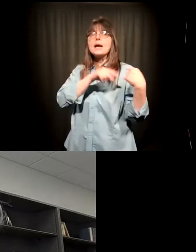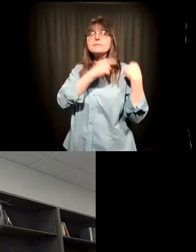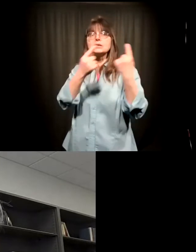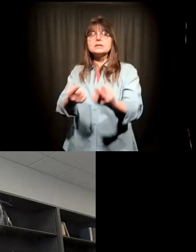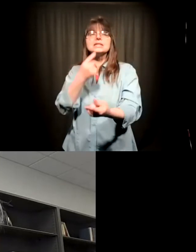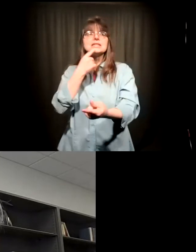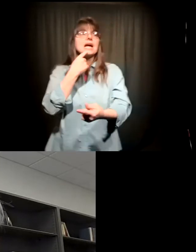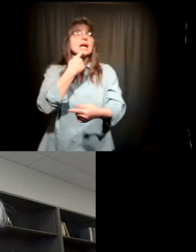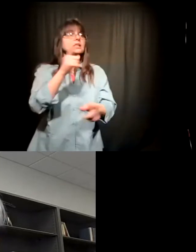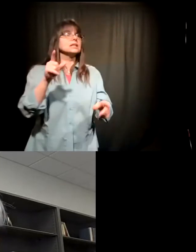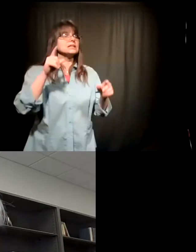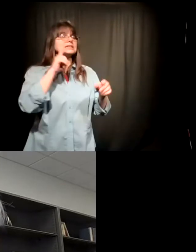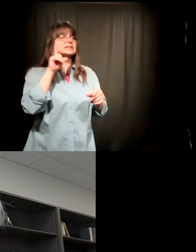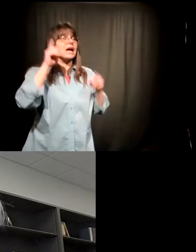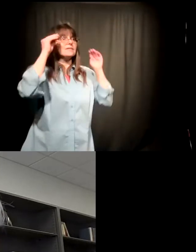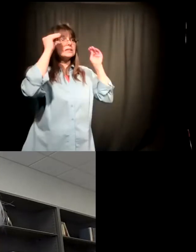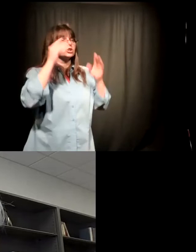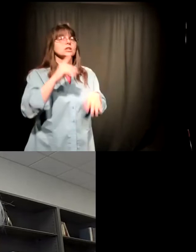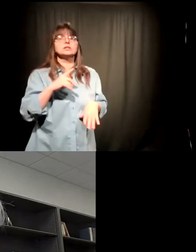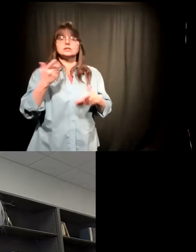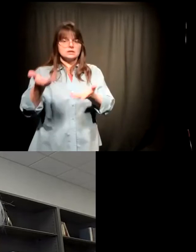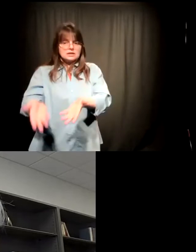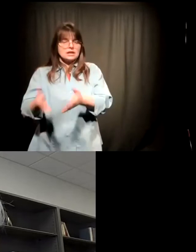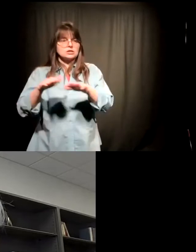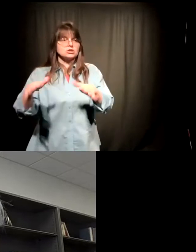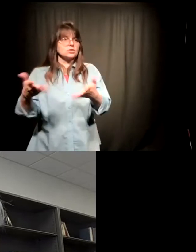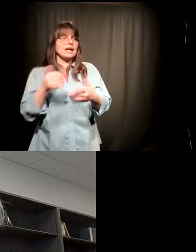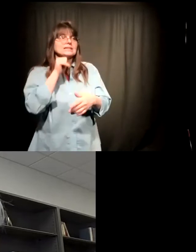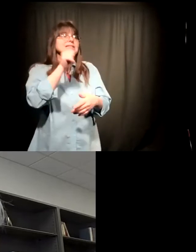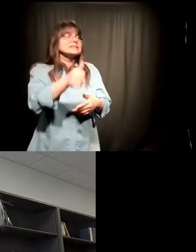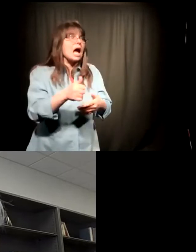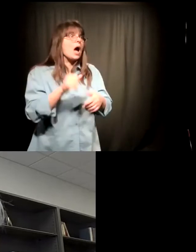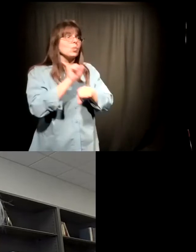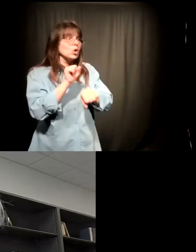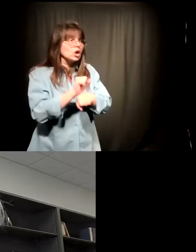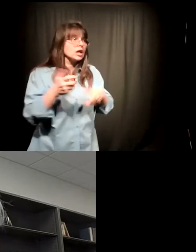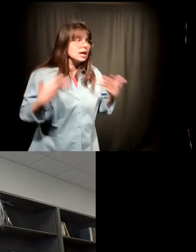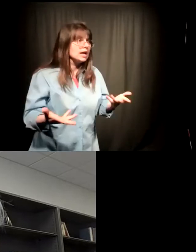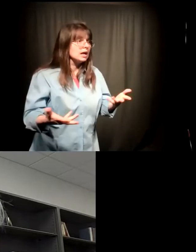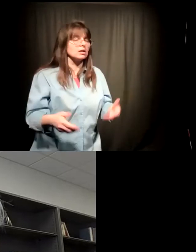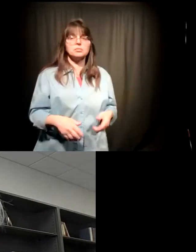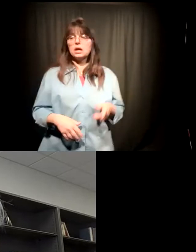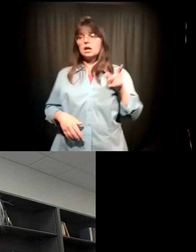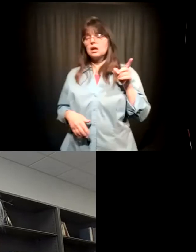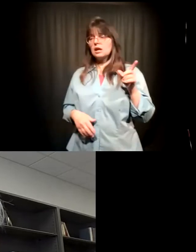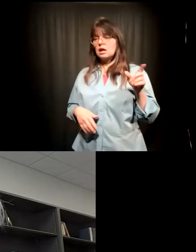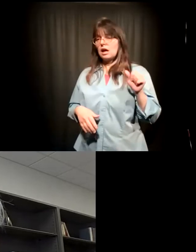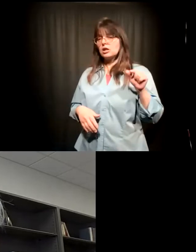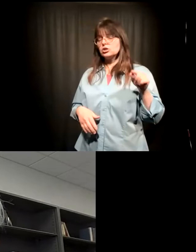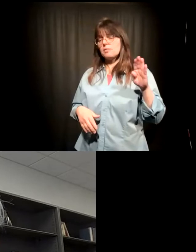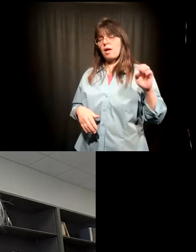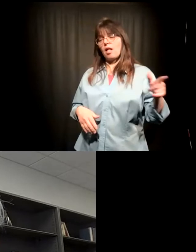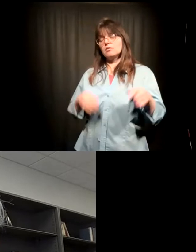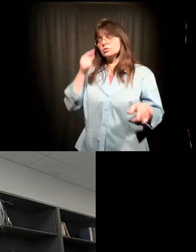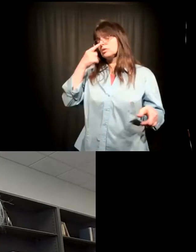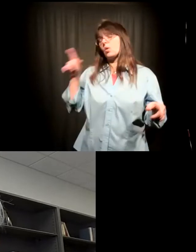not working and it's causing harm. Those are things that I think we can point to as moments where he could have done something